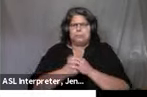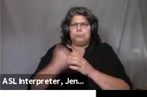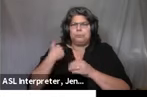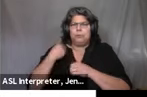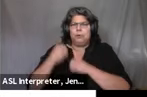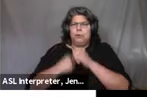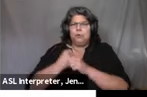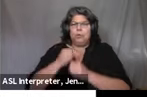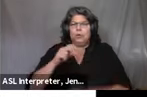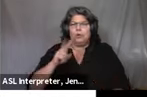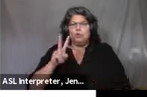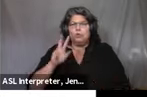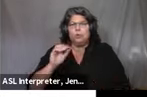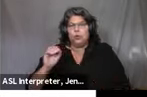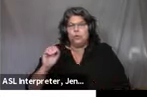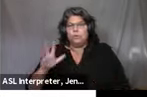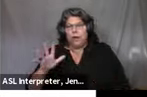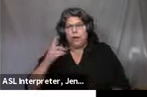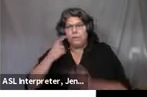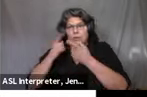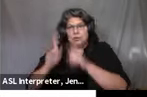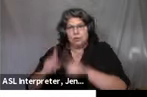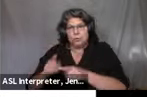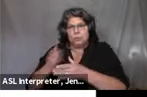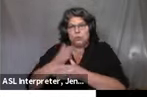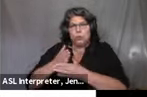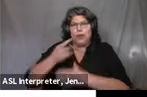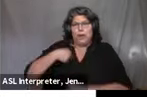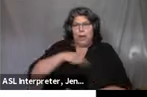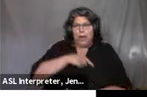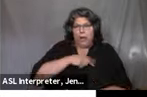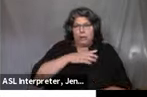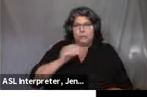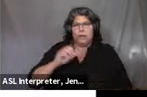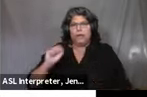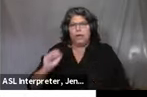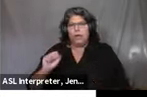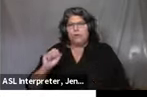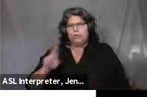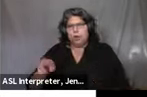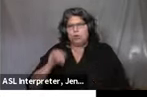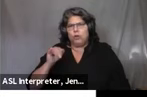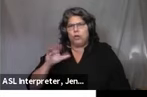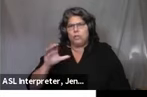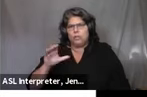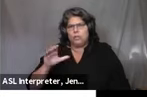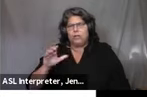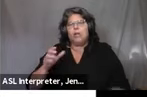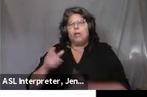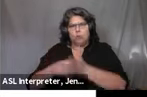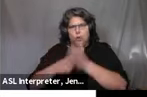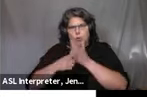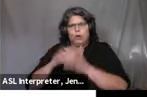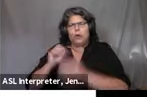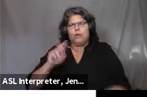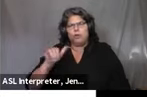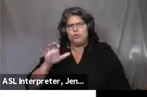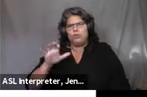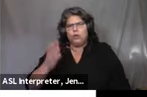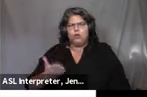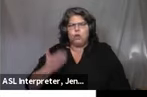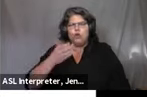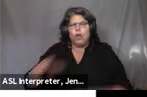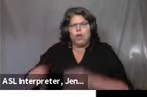2005 settlement between us and Santa Rosa Junior College did call for the JC to contribute $1 million towards